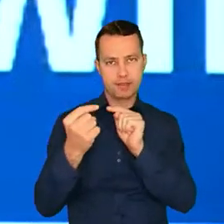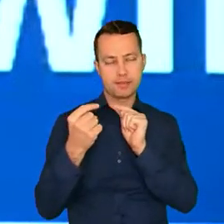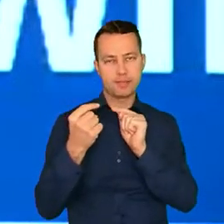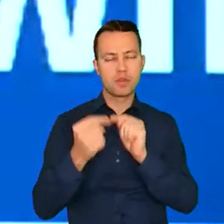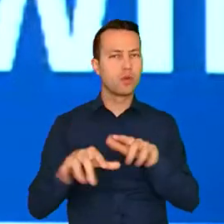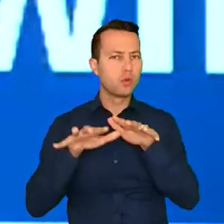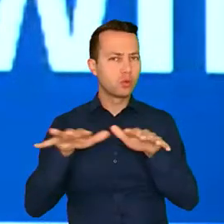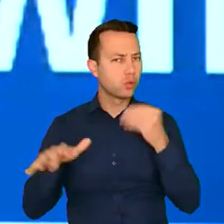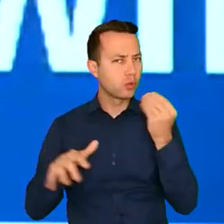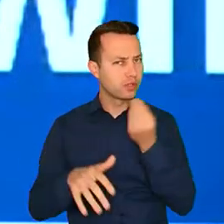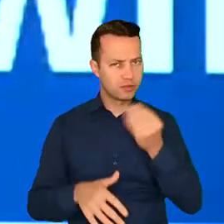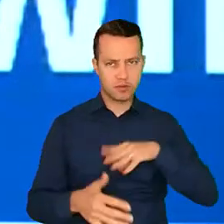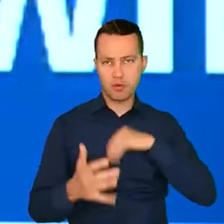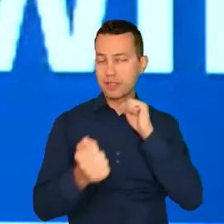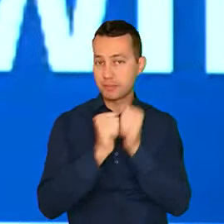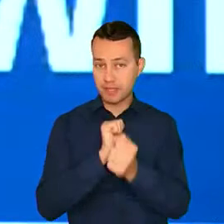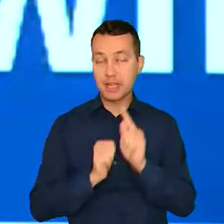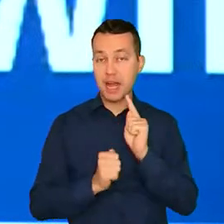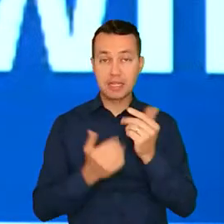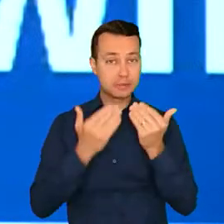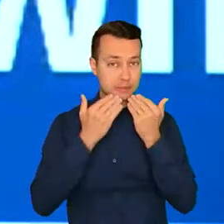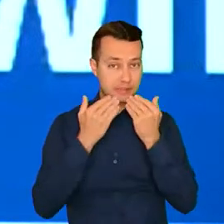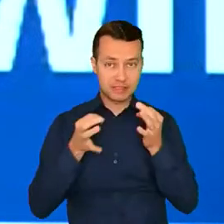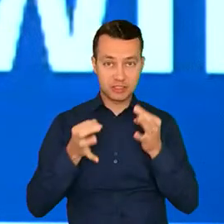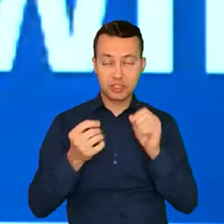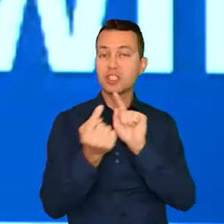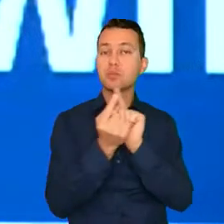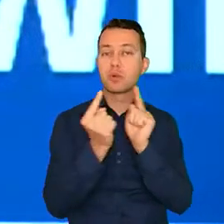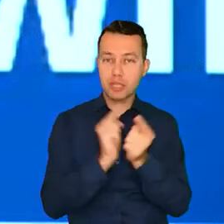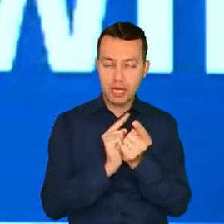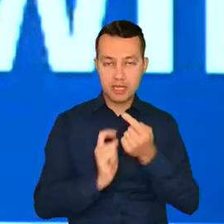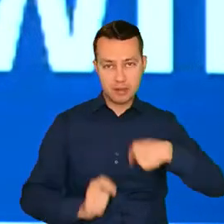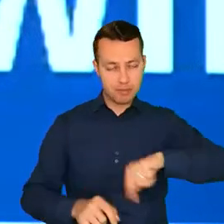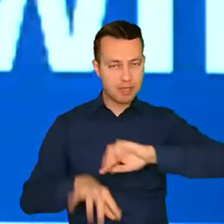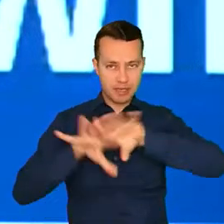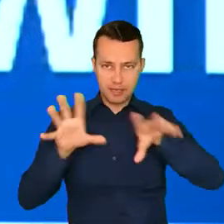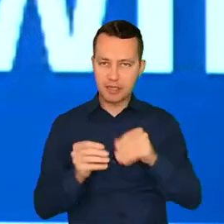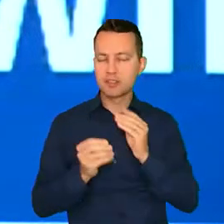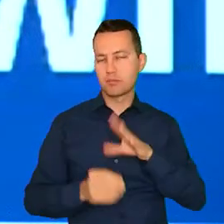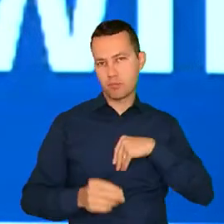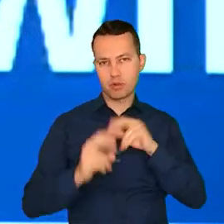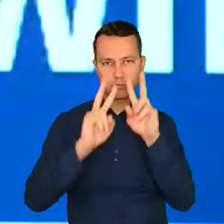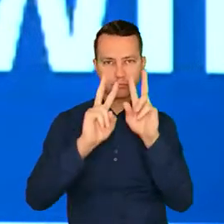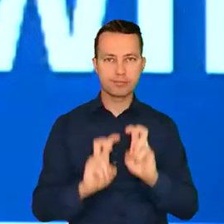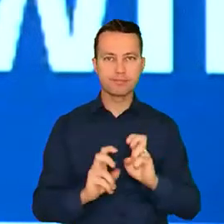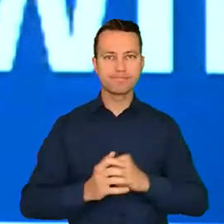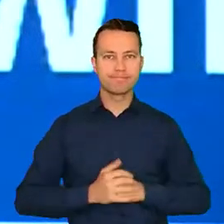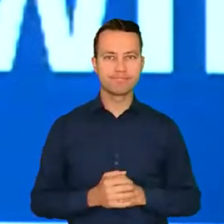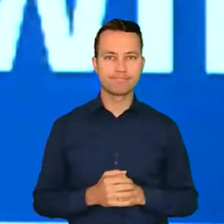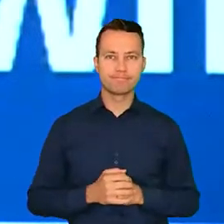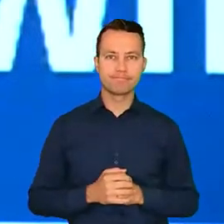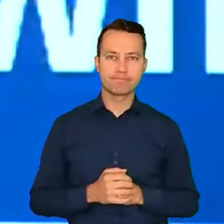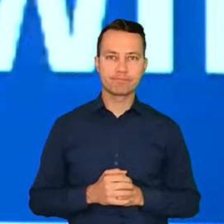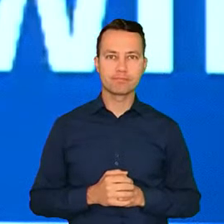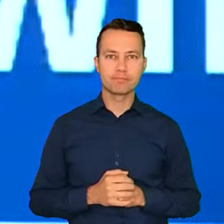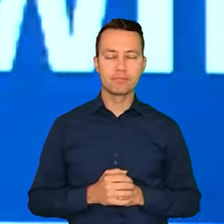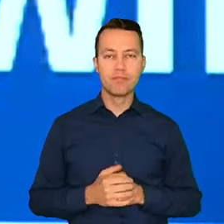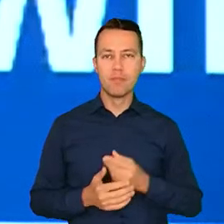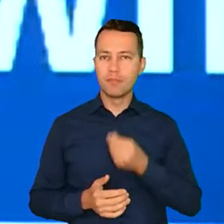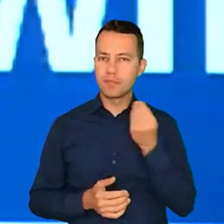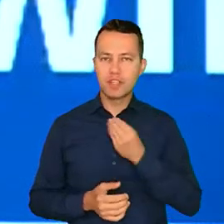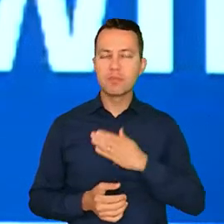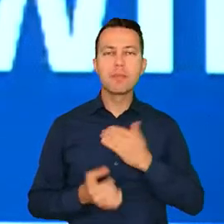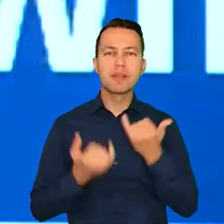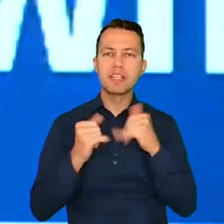may change also because of the meetings that we are having right now. Well, I